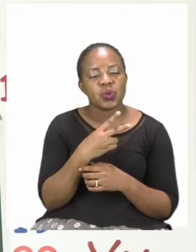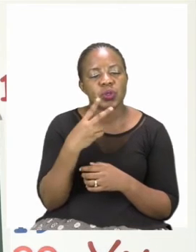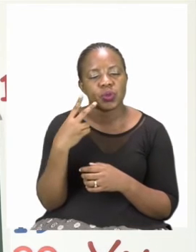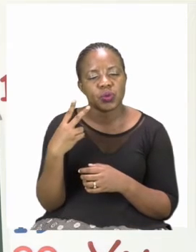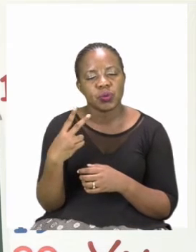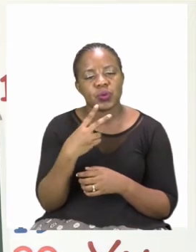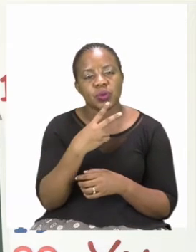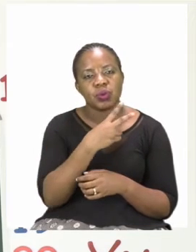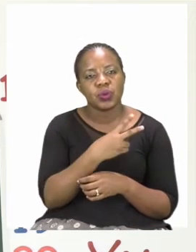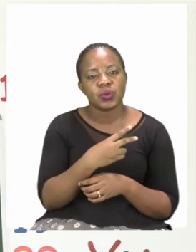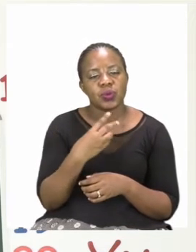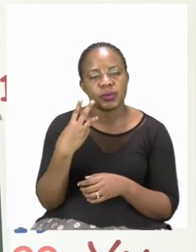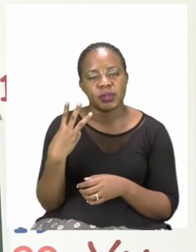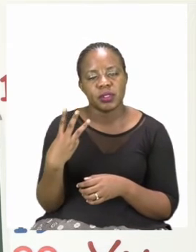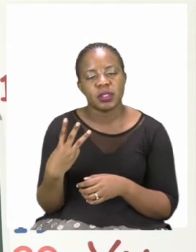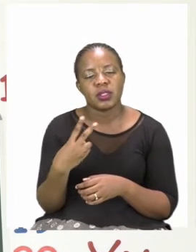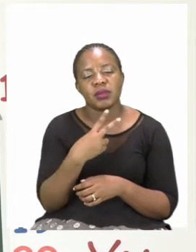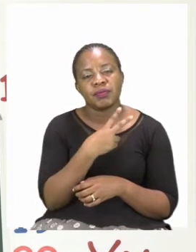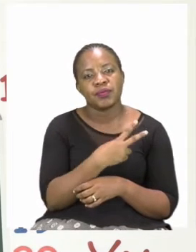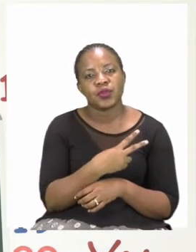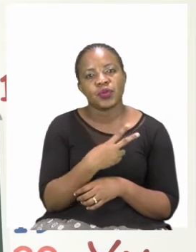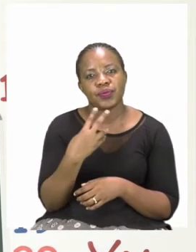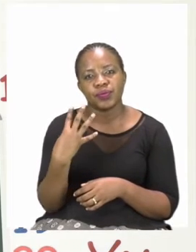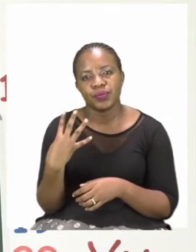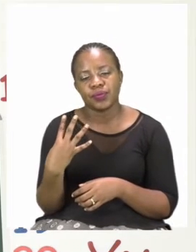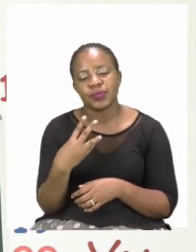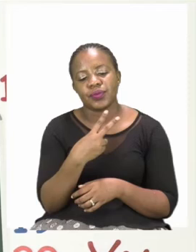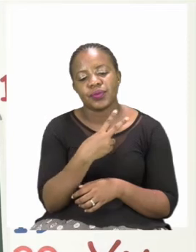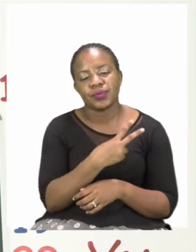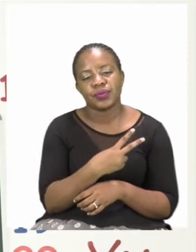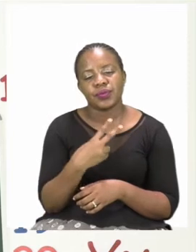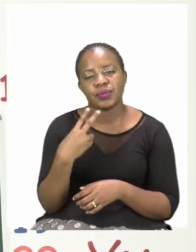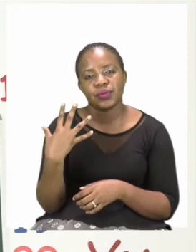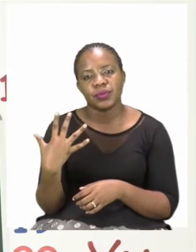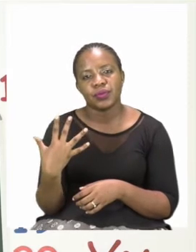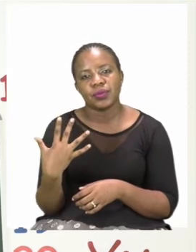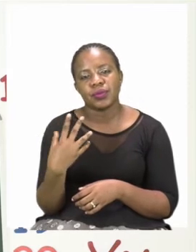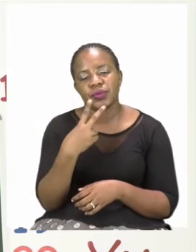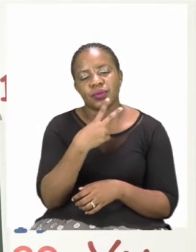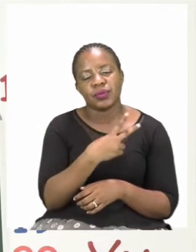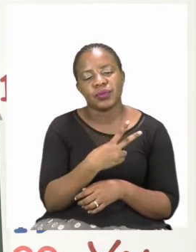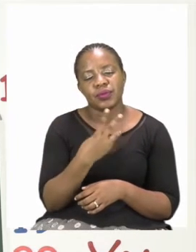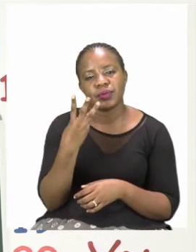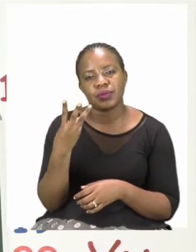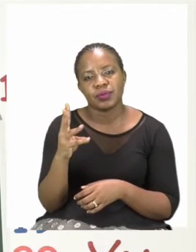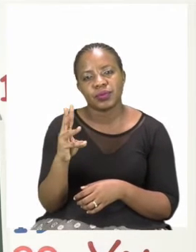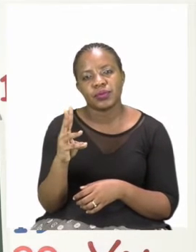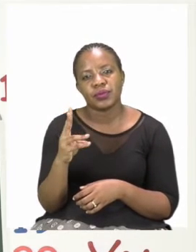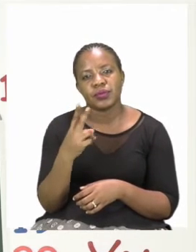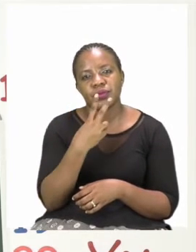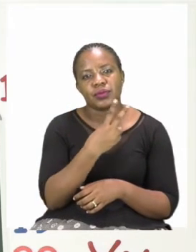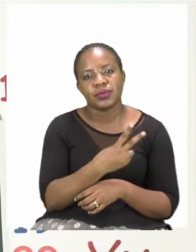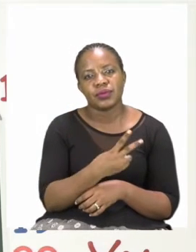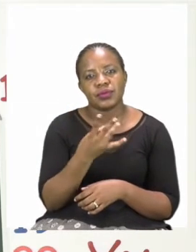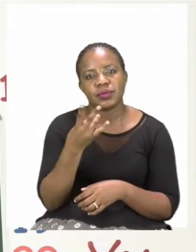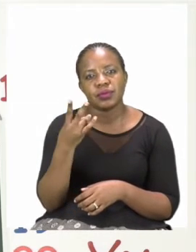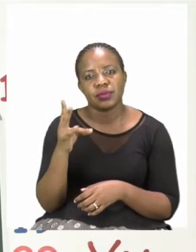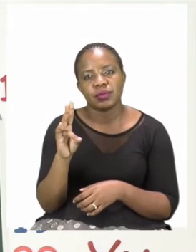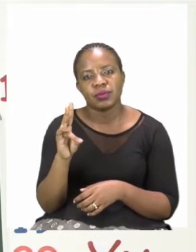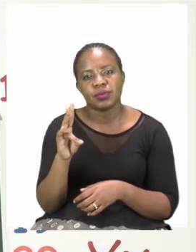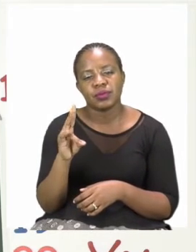to finger paint my body. So you take your finger and then you dip it in a bit